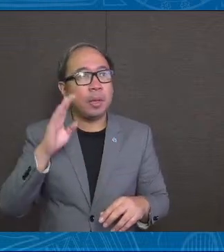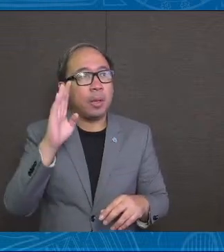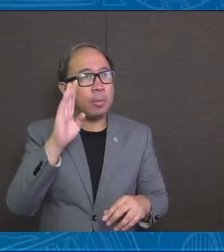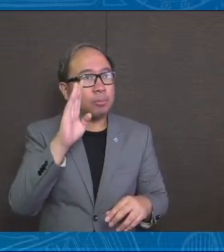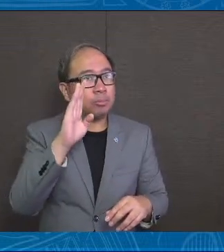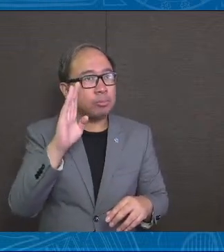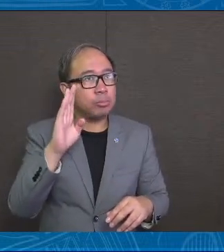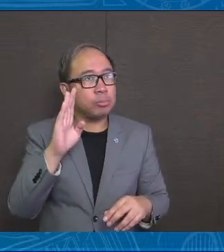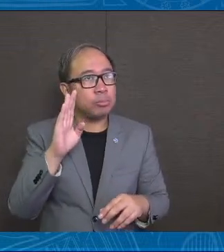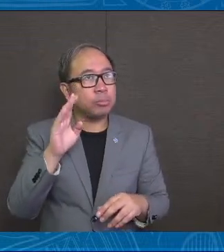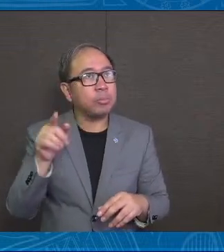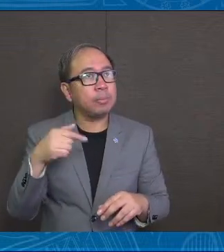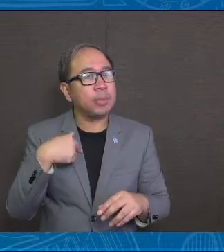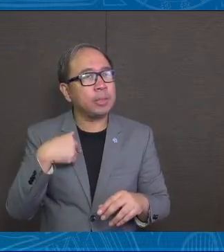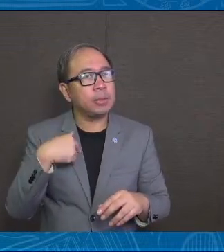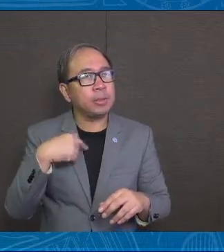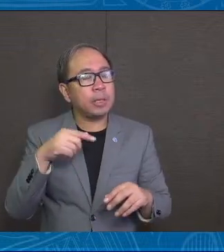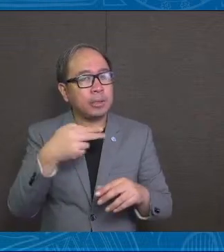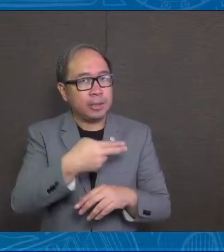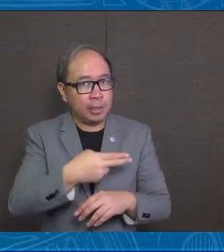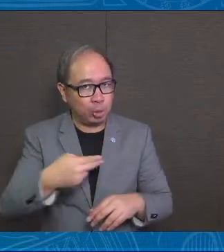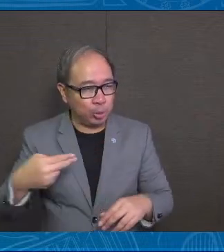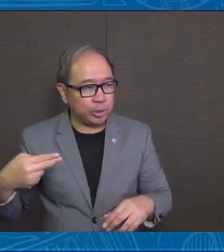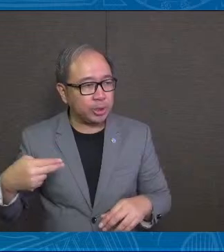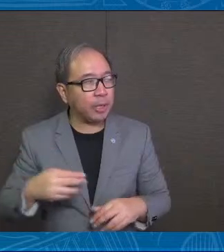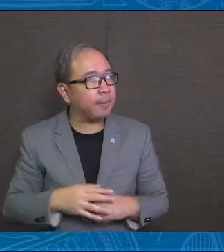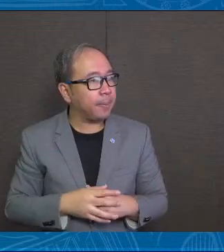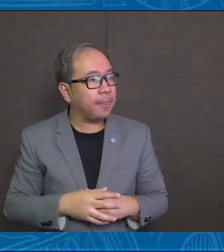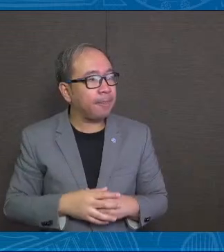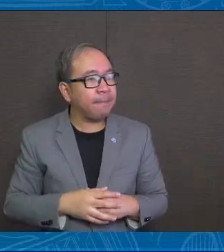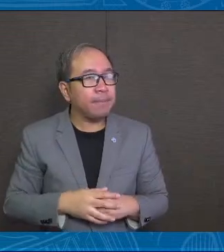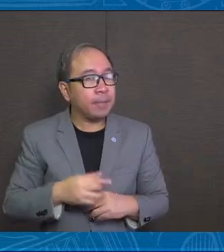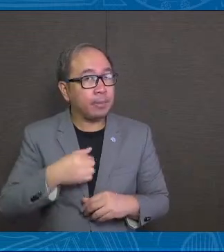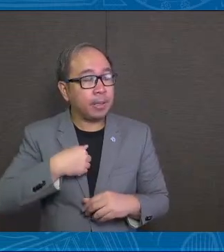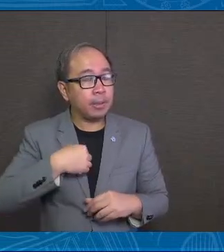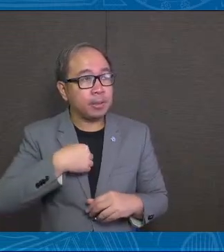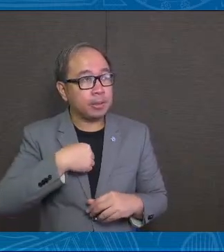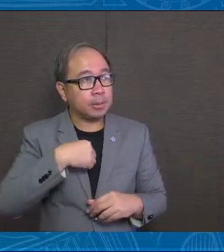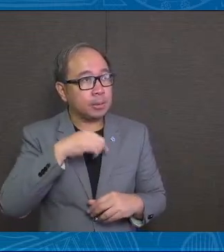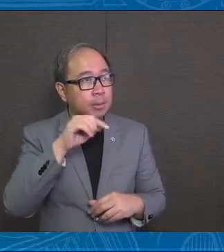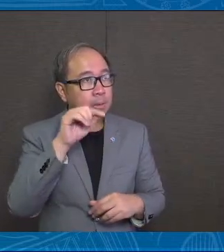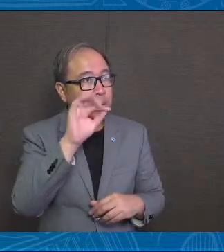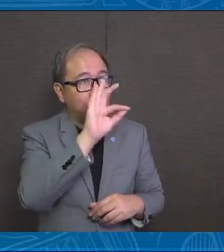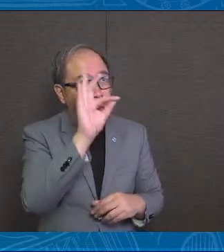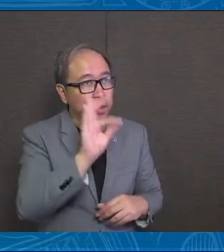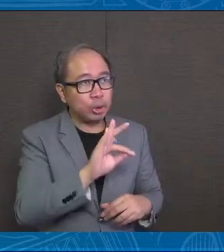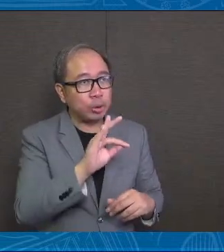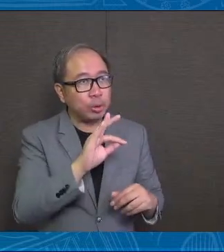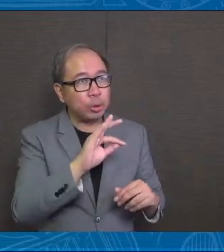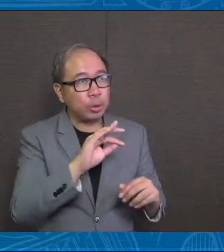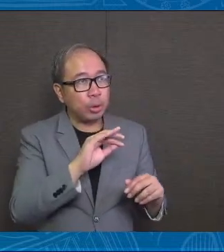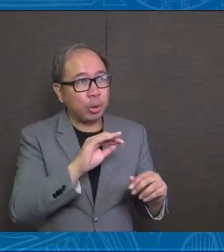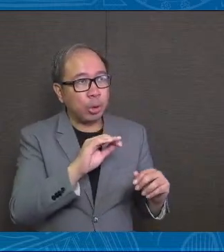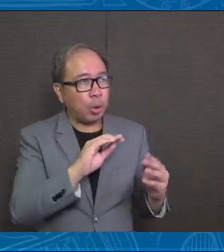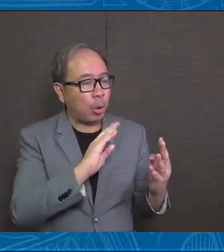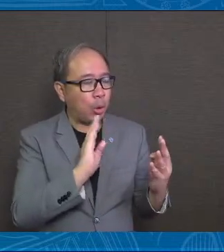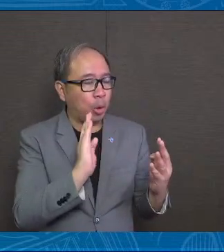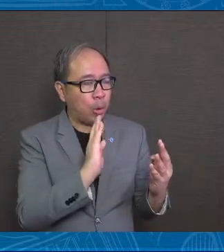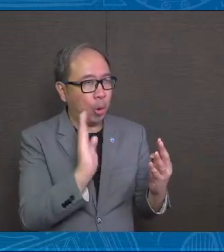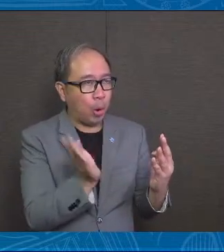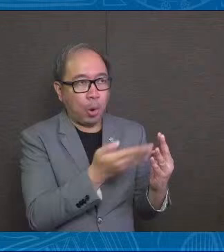Initiative based in Indonesia. So my question would be, as all the panelists,